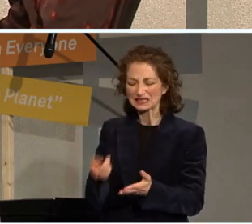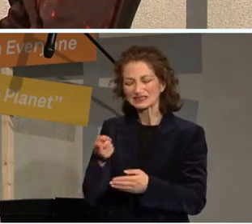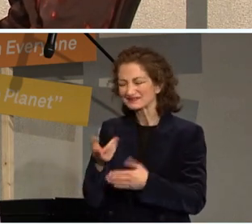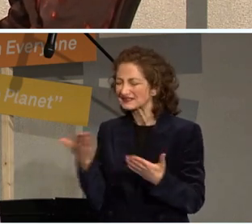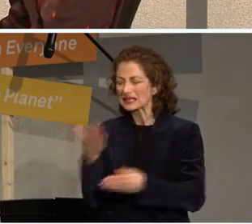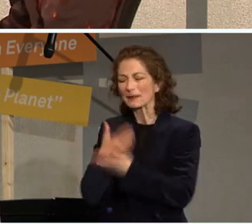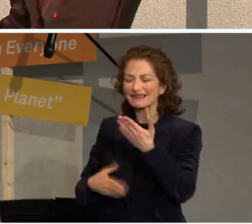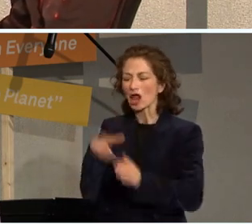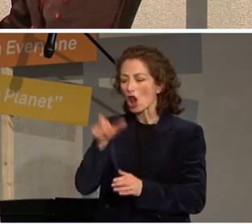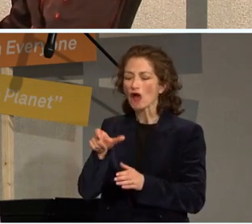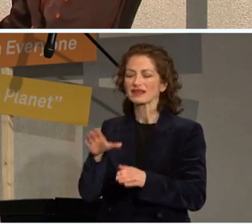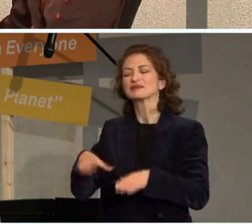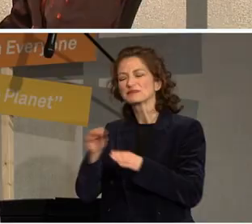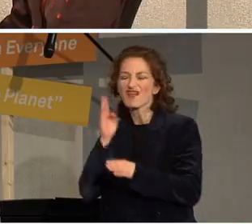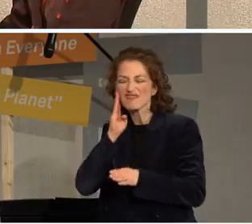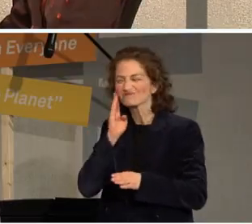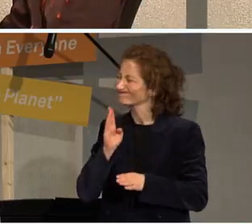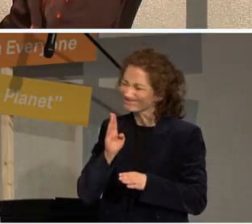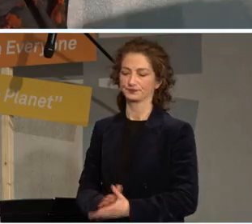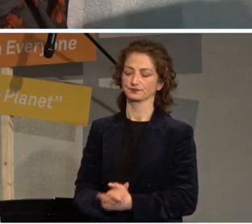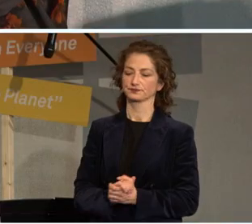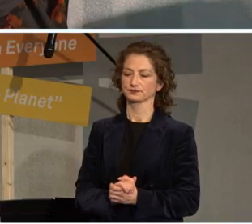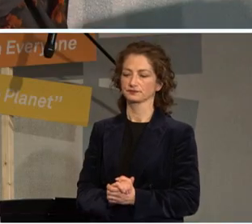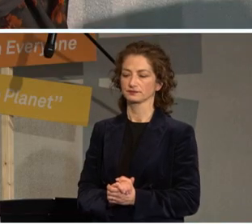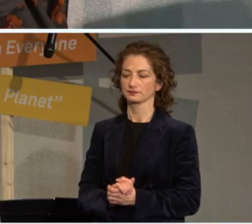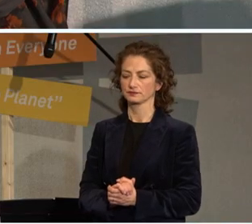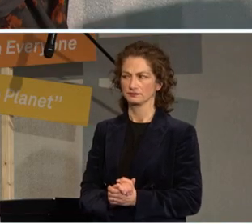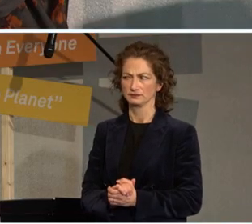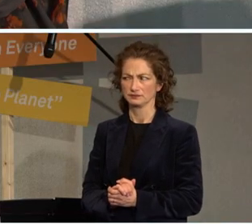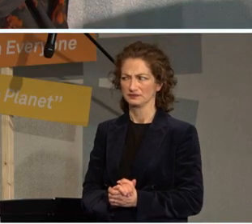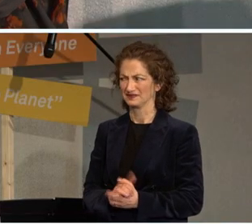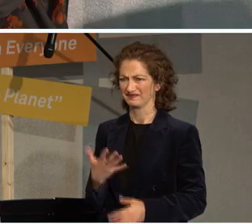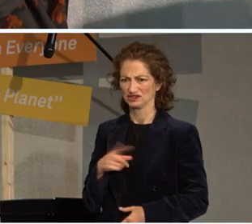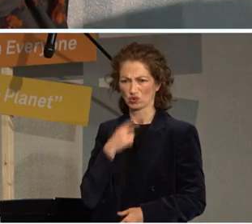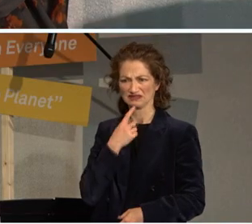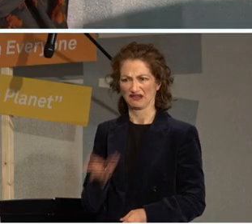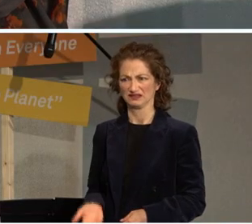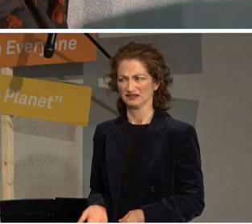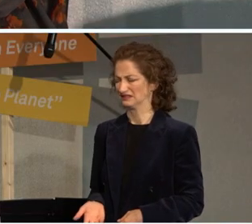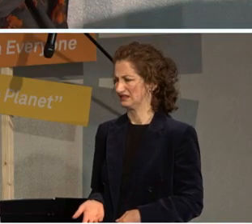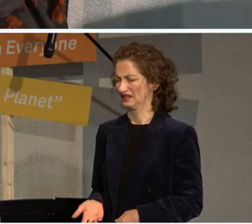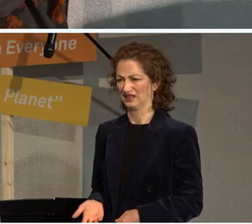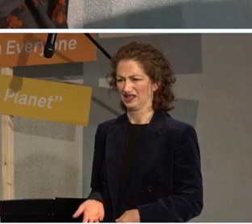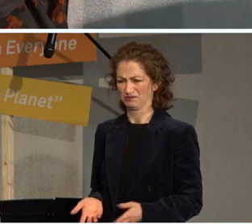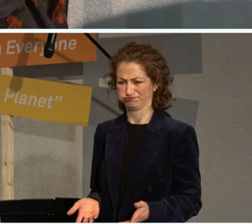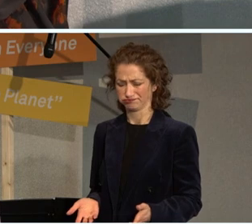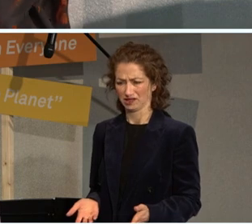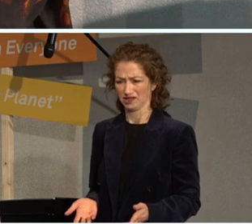intersectional startup on accessibility solutions. I don't even know what to say. I mean, this is just